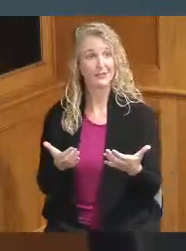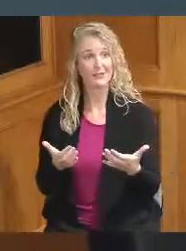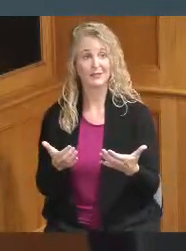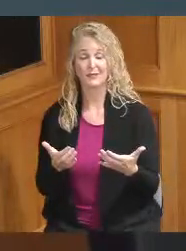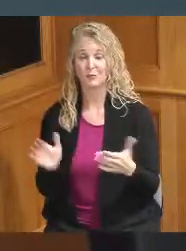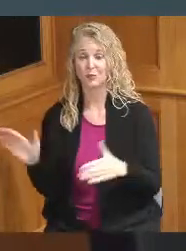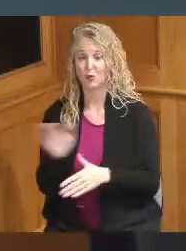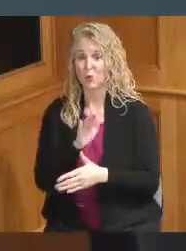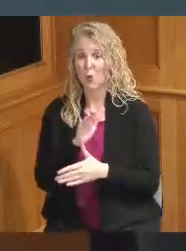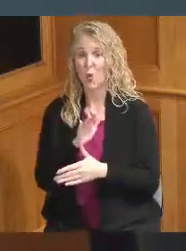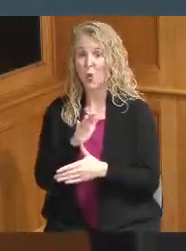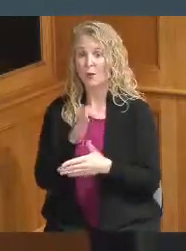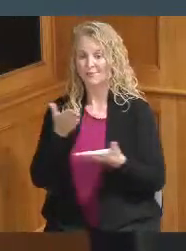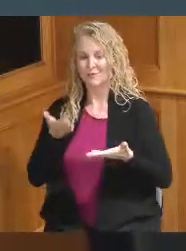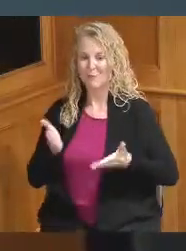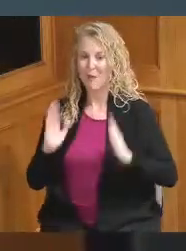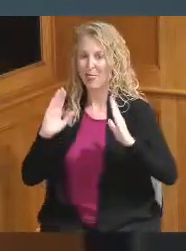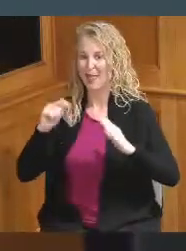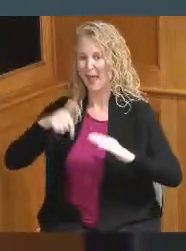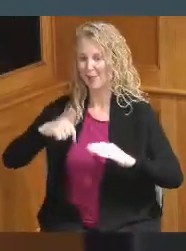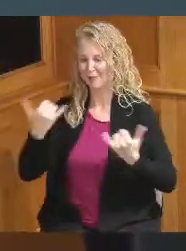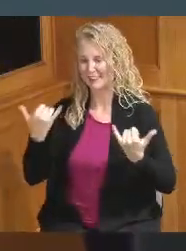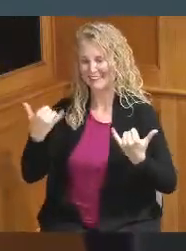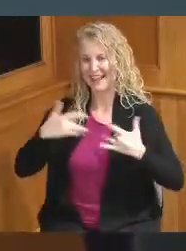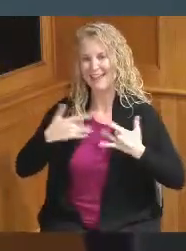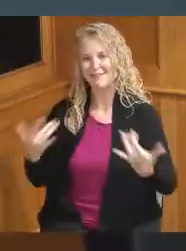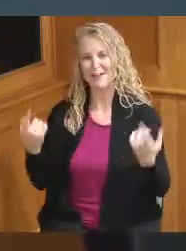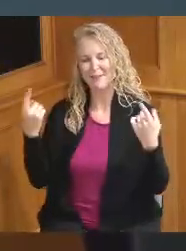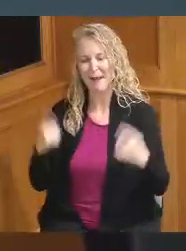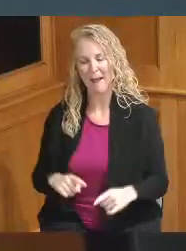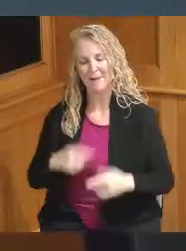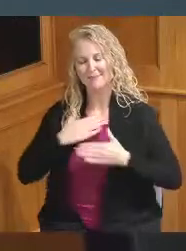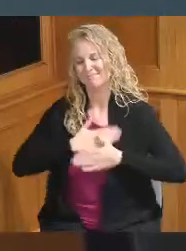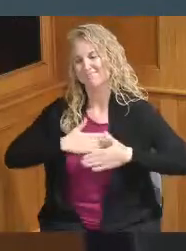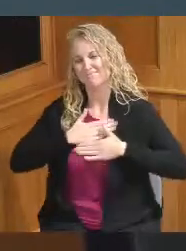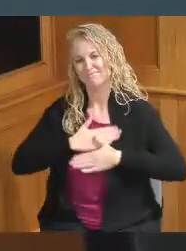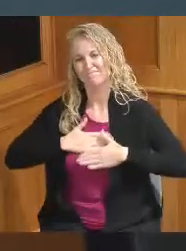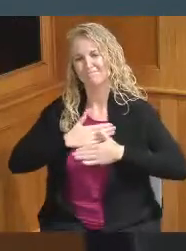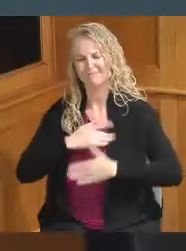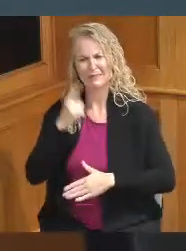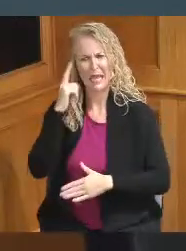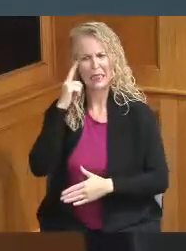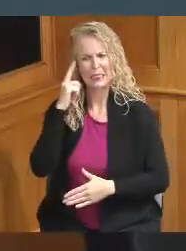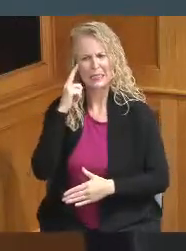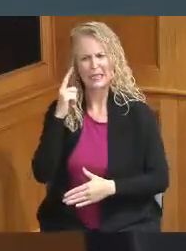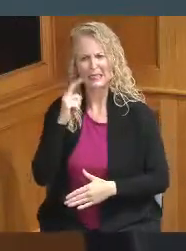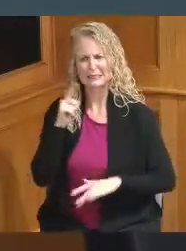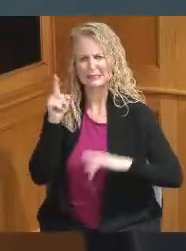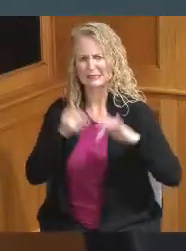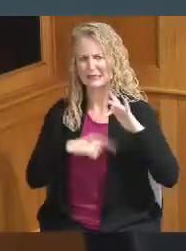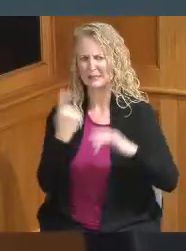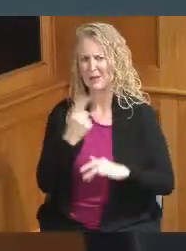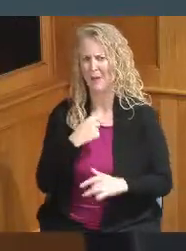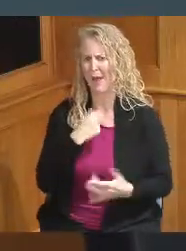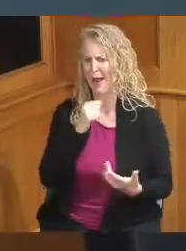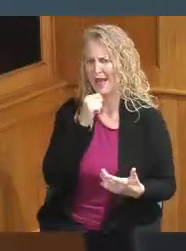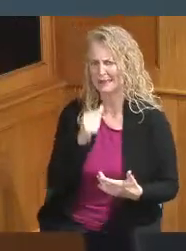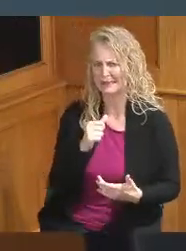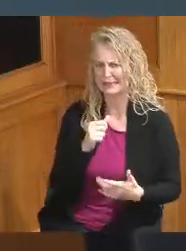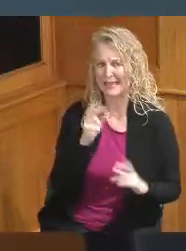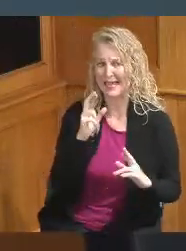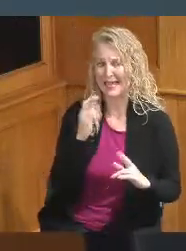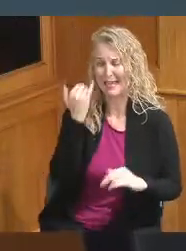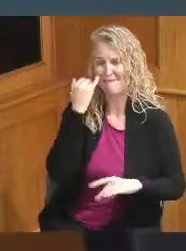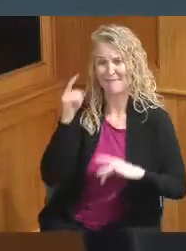for allowing this to happen today. We really appreciate it. So I think I didn't miss anybody. Veda, if you're around. If I did